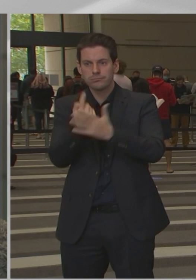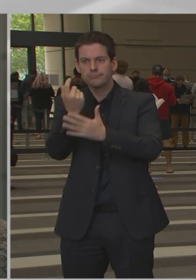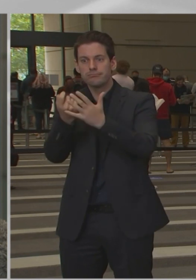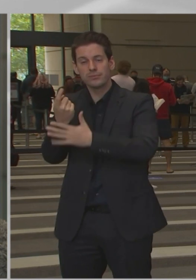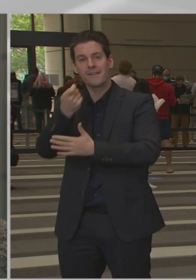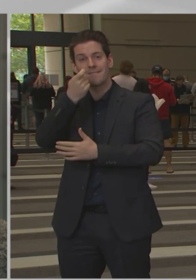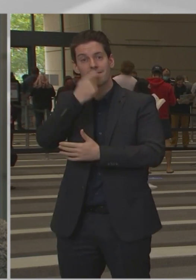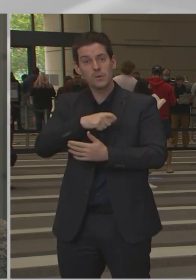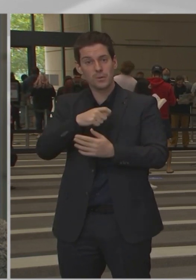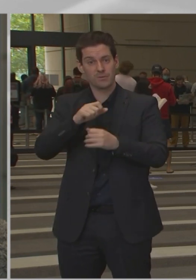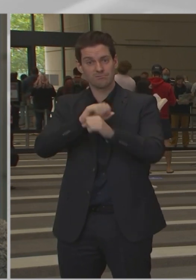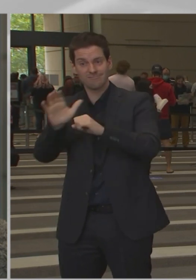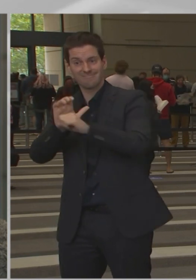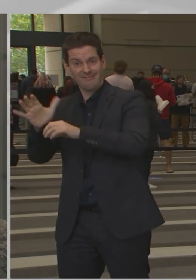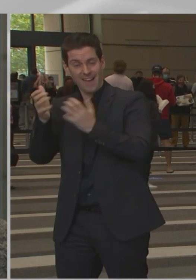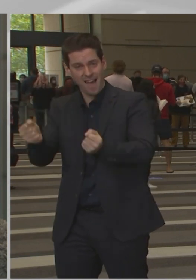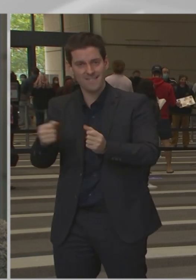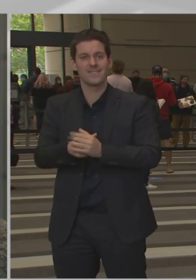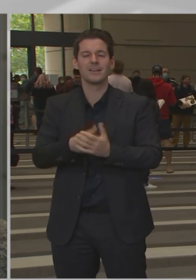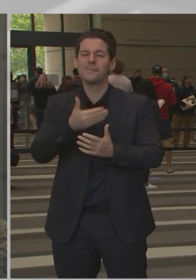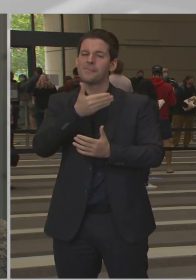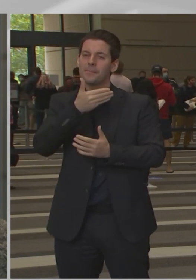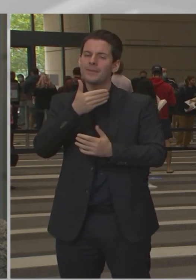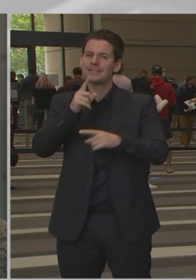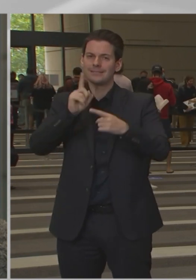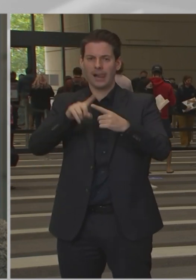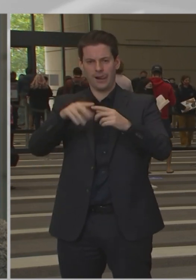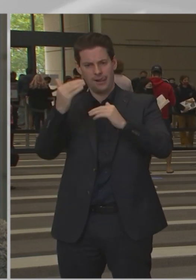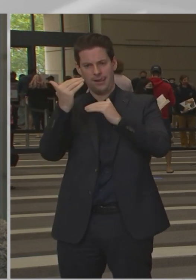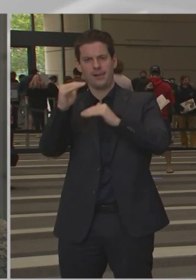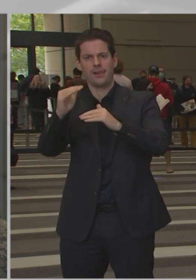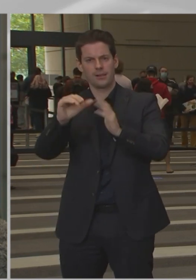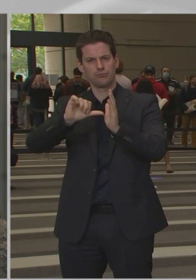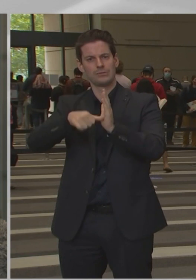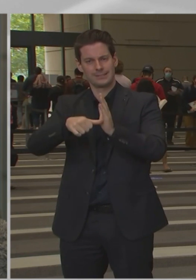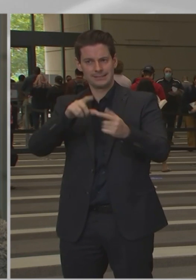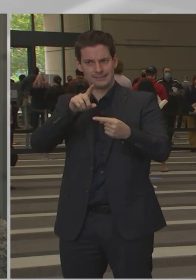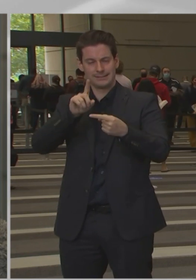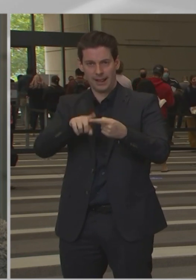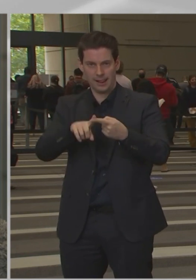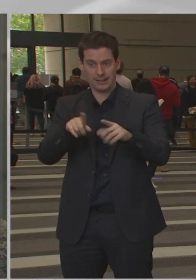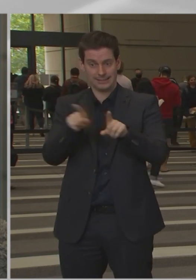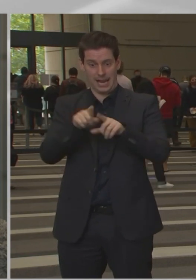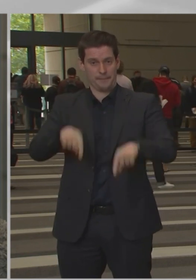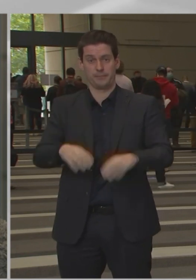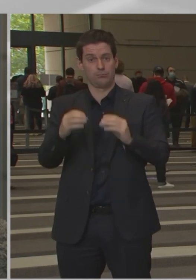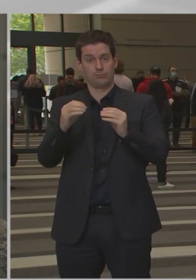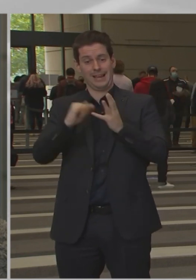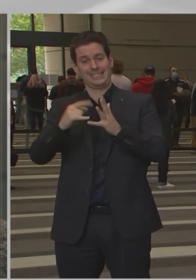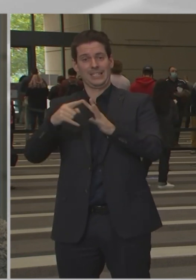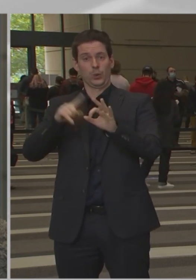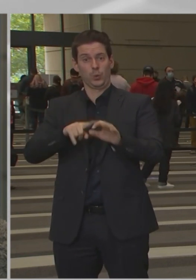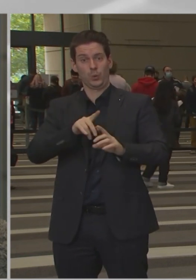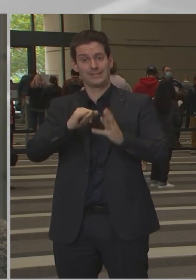for SEQ. They will apply in Cairns now, just to make sure that we don't have